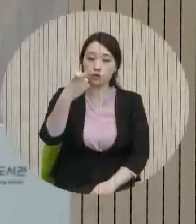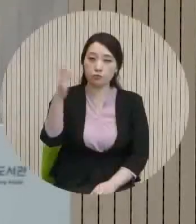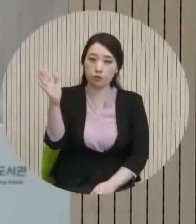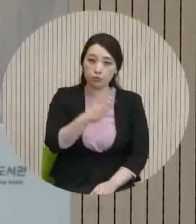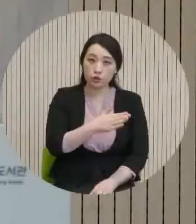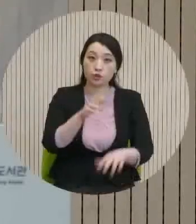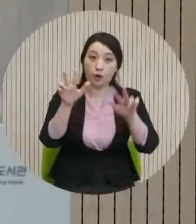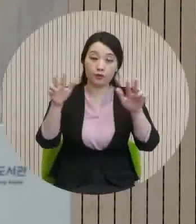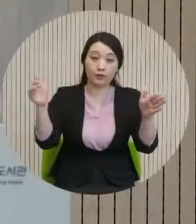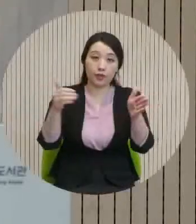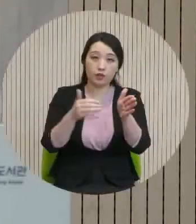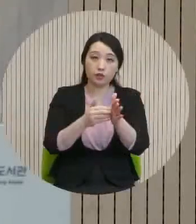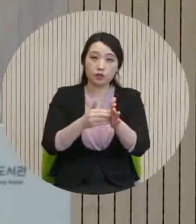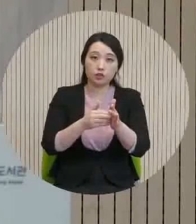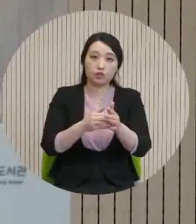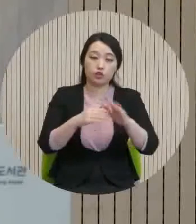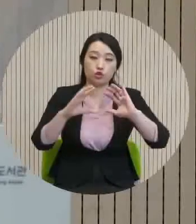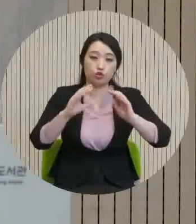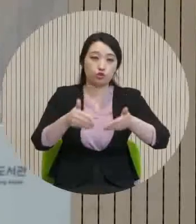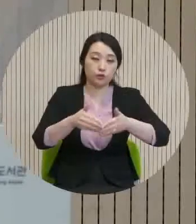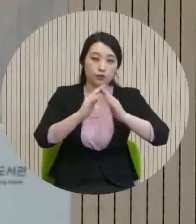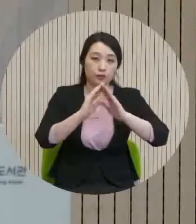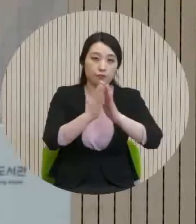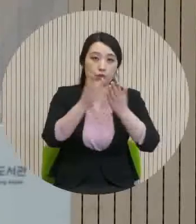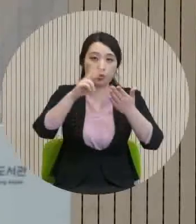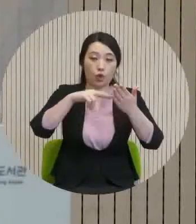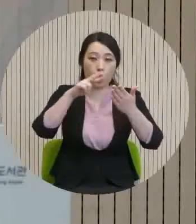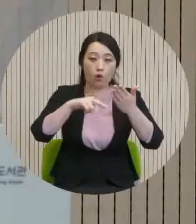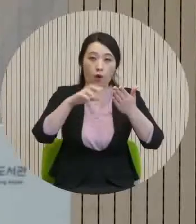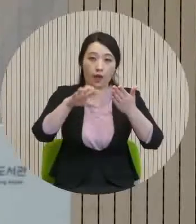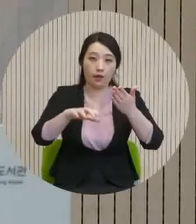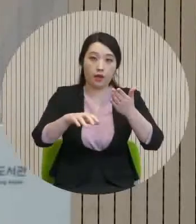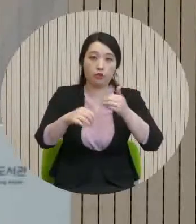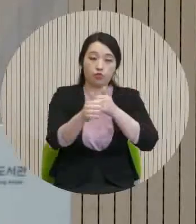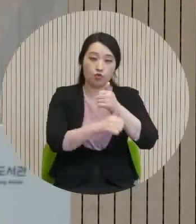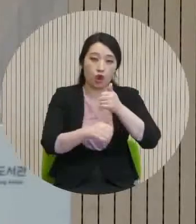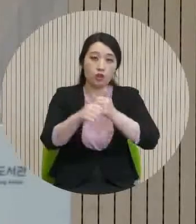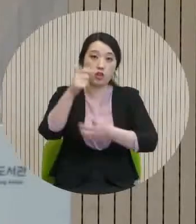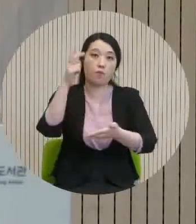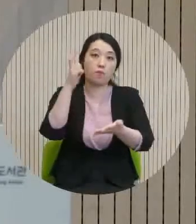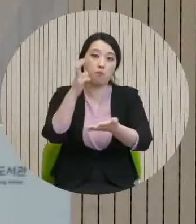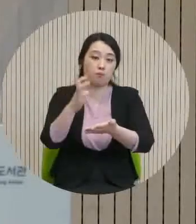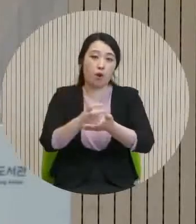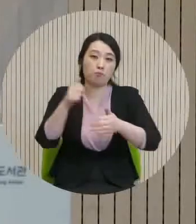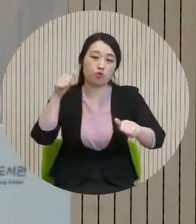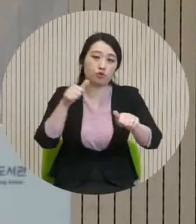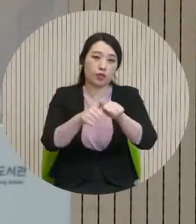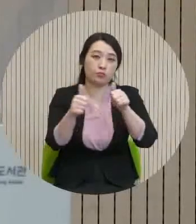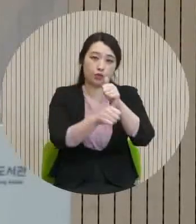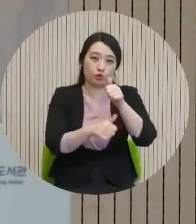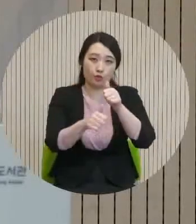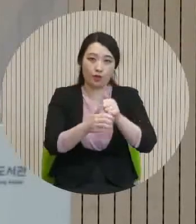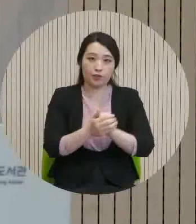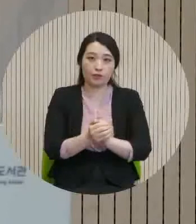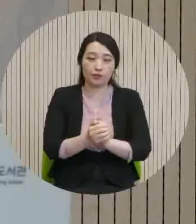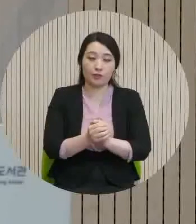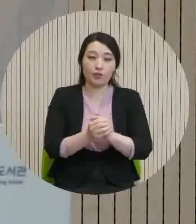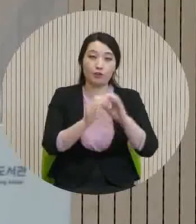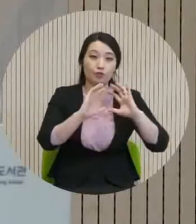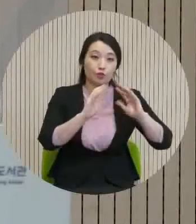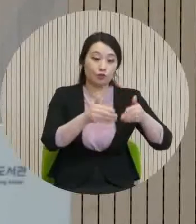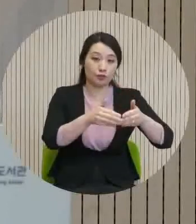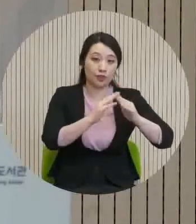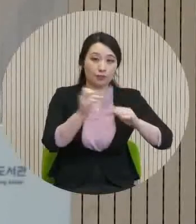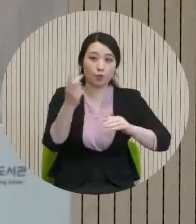Mr. Eric Chin will be the next presenter. He has been working as a legal advisor to the National